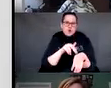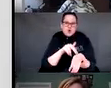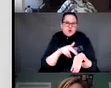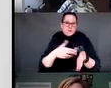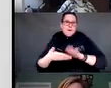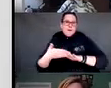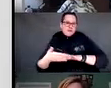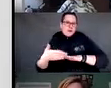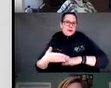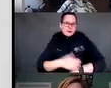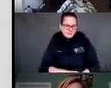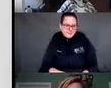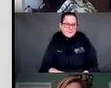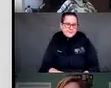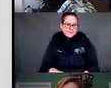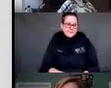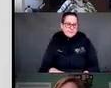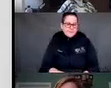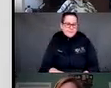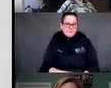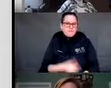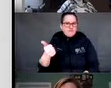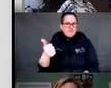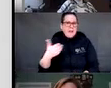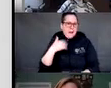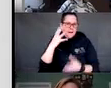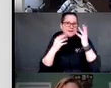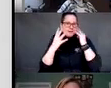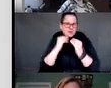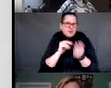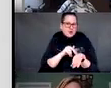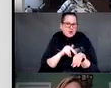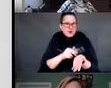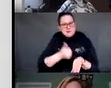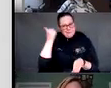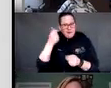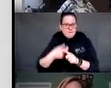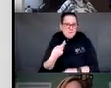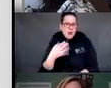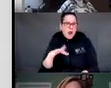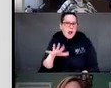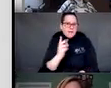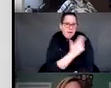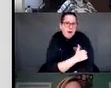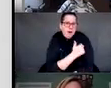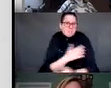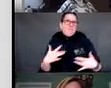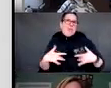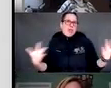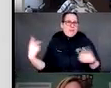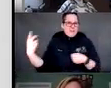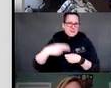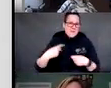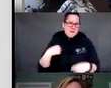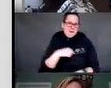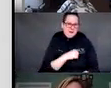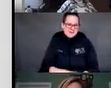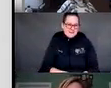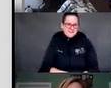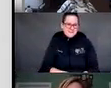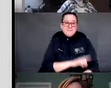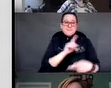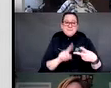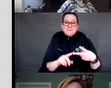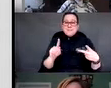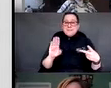operations. And she certainly has that experience from Highland Hospital, so we're thrilled to have her here. Also joining